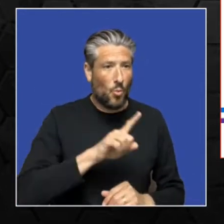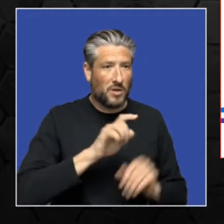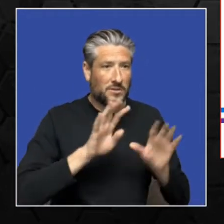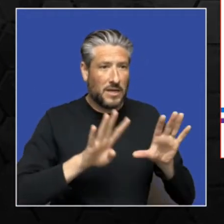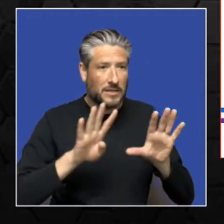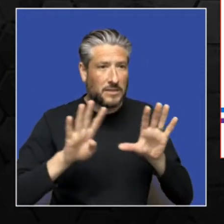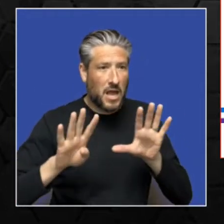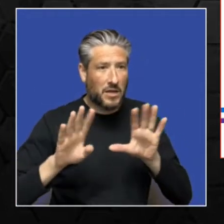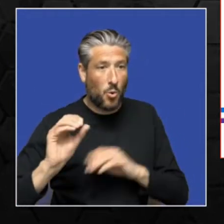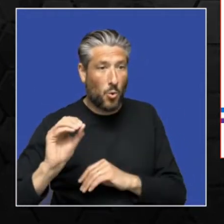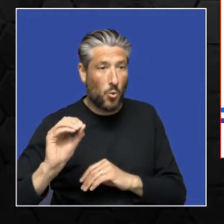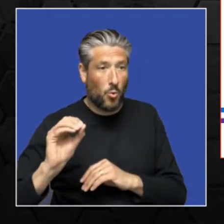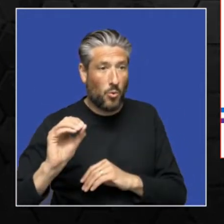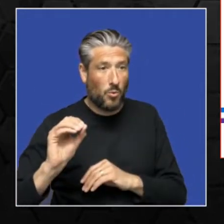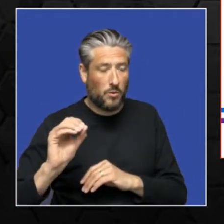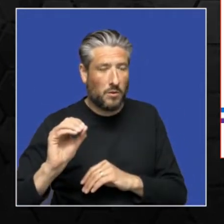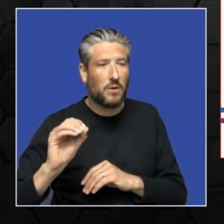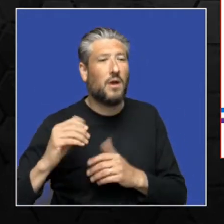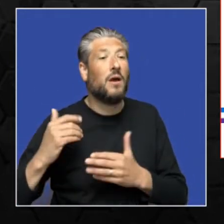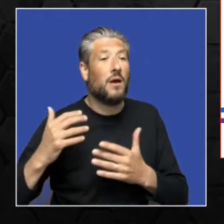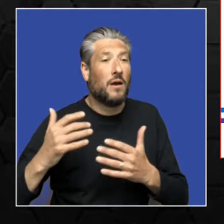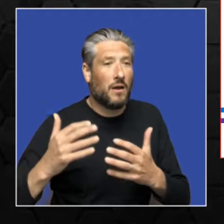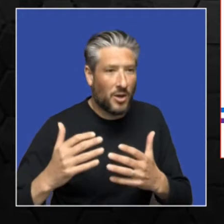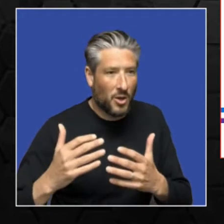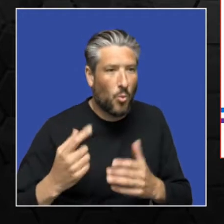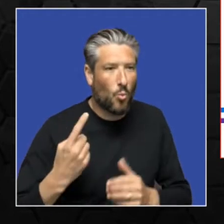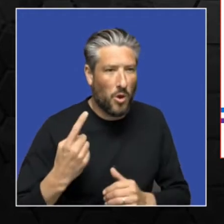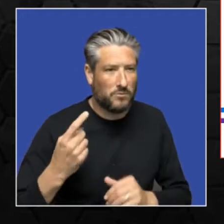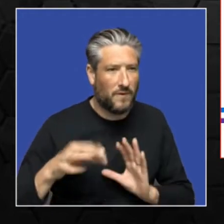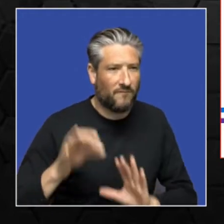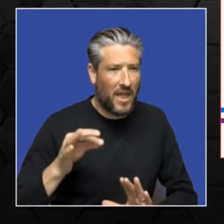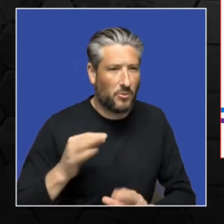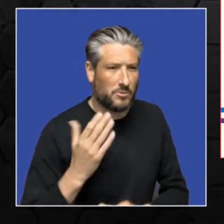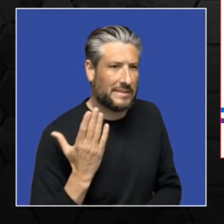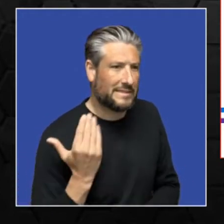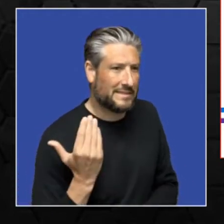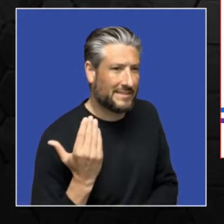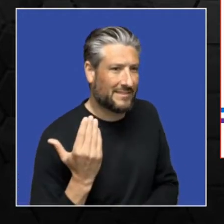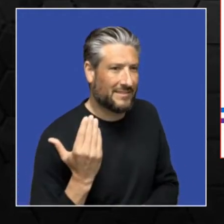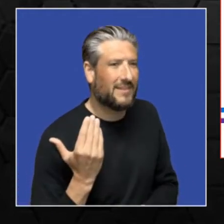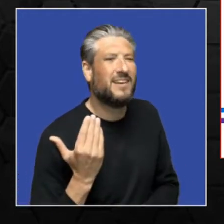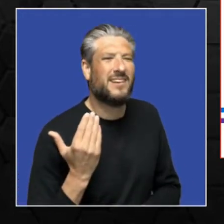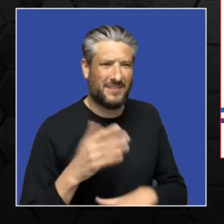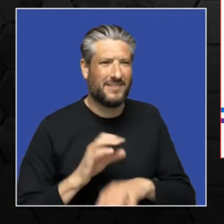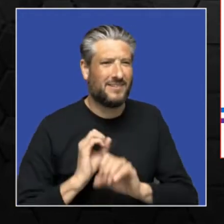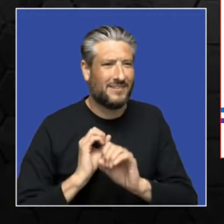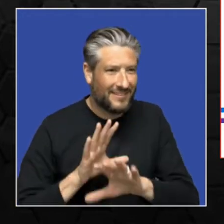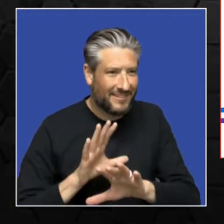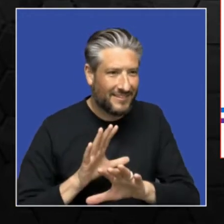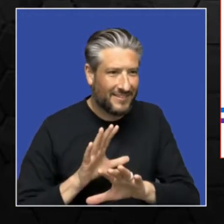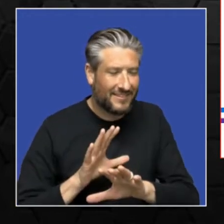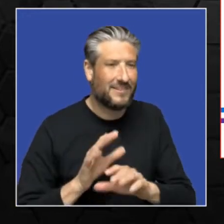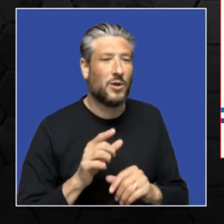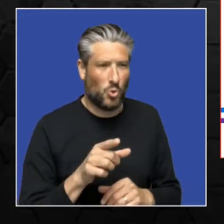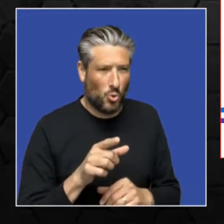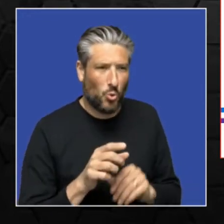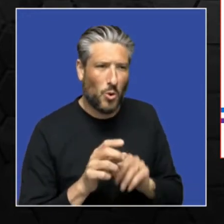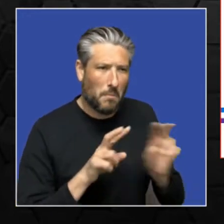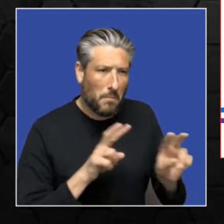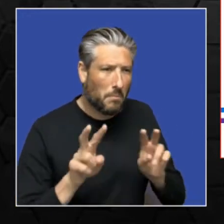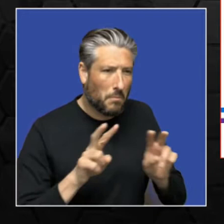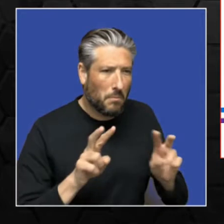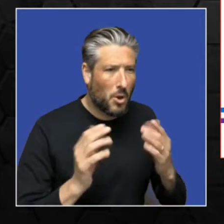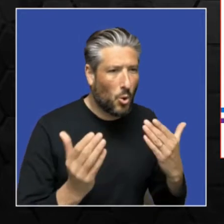fairly recently. So yeah, I just can't wait. I hope you guys enjoy the session, and yeah, let's go straight